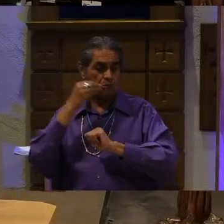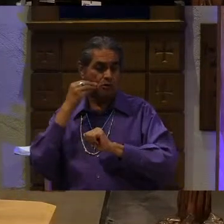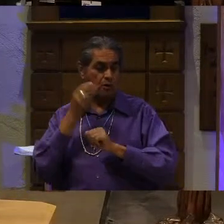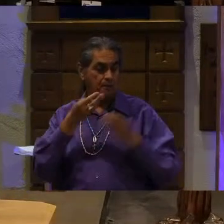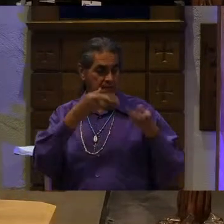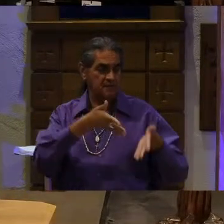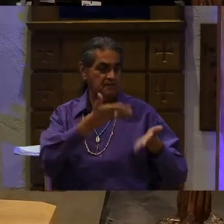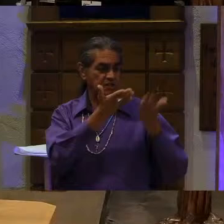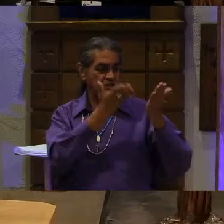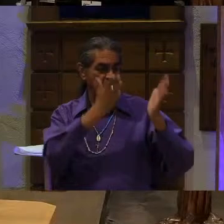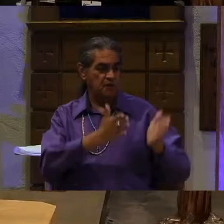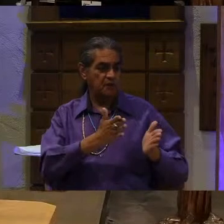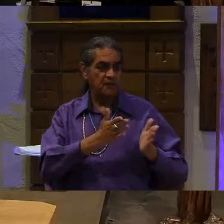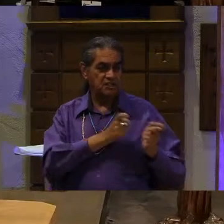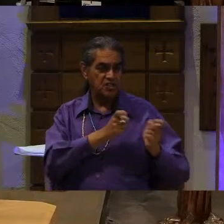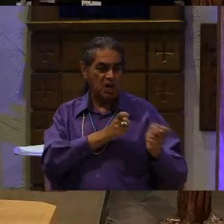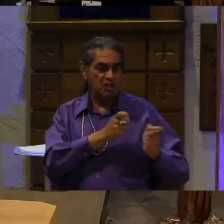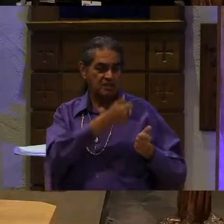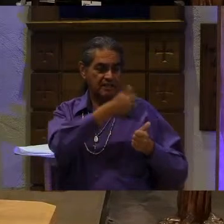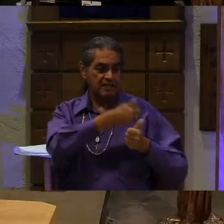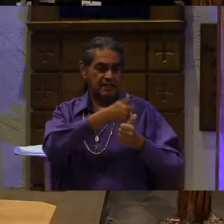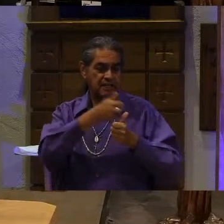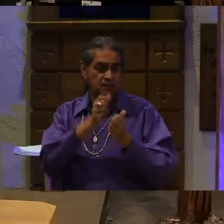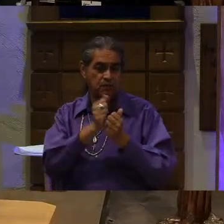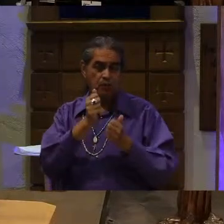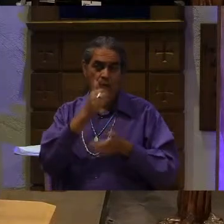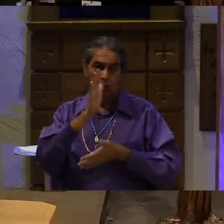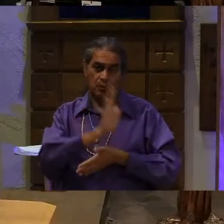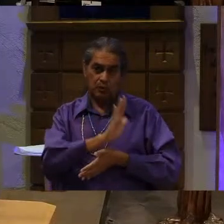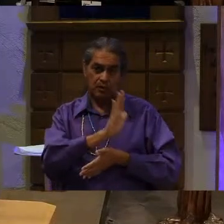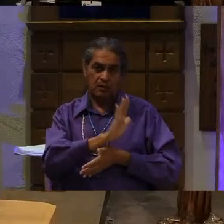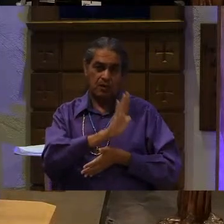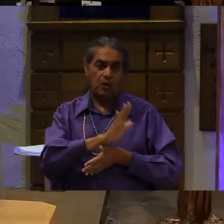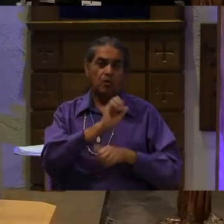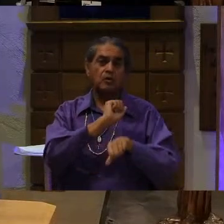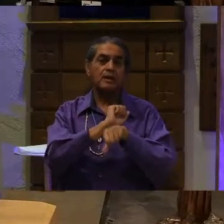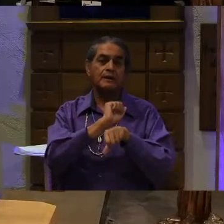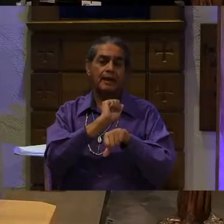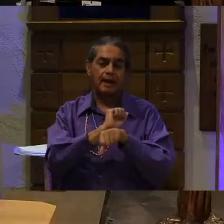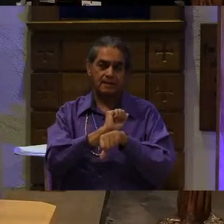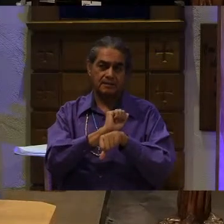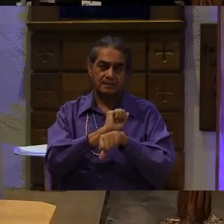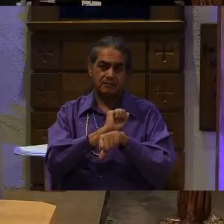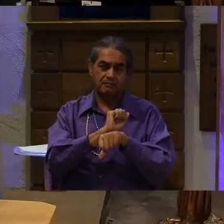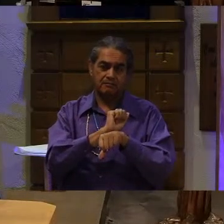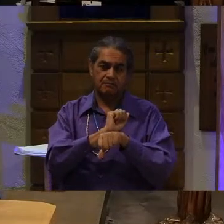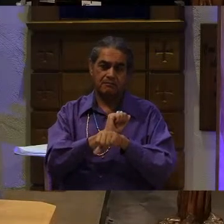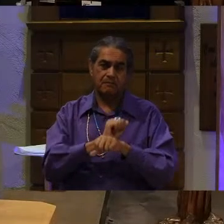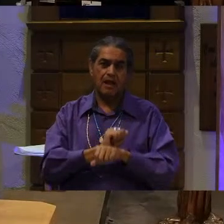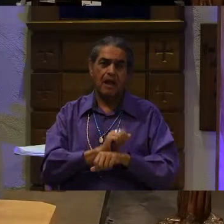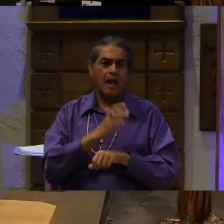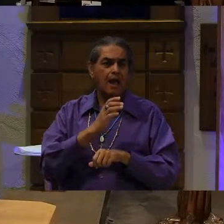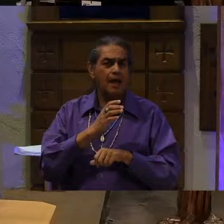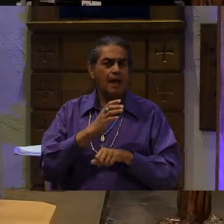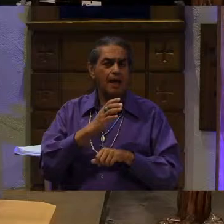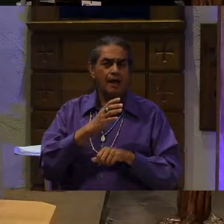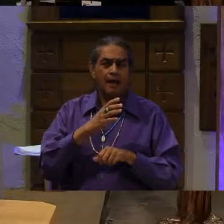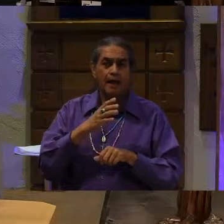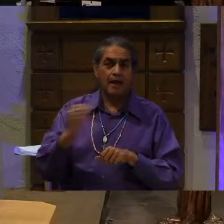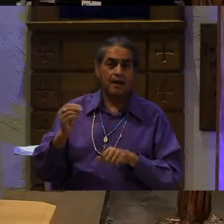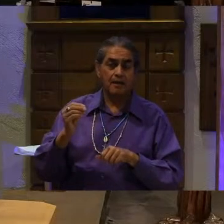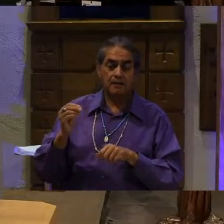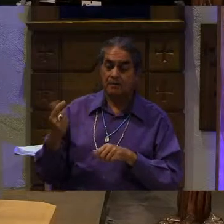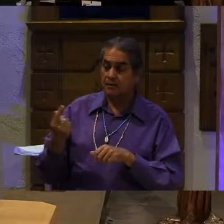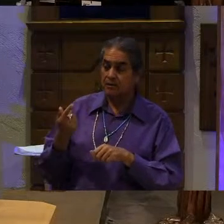in charge, each with his own task, and orders the gatekeeper to